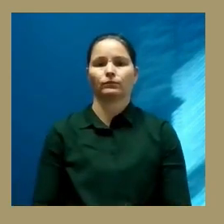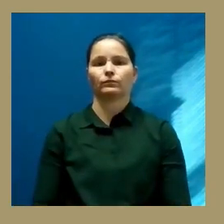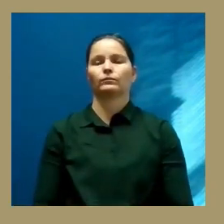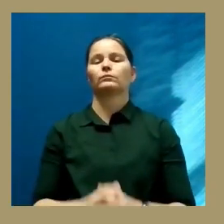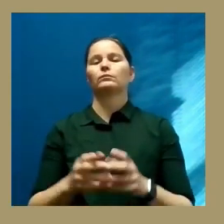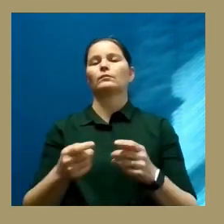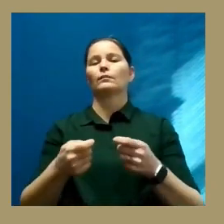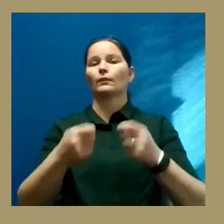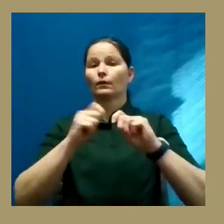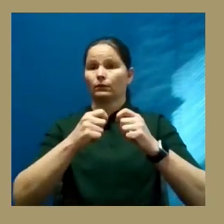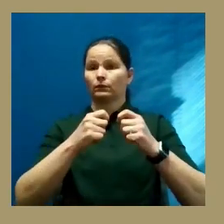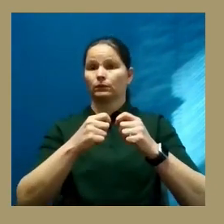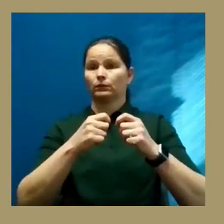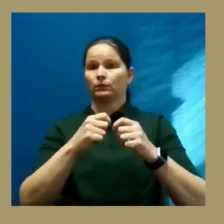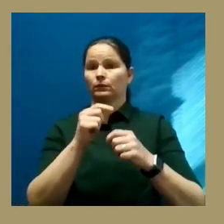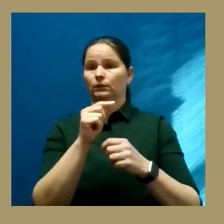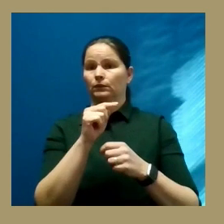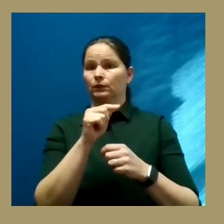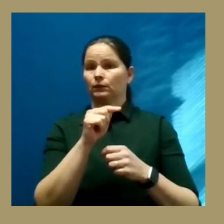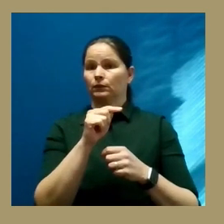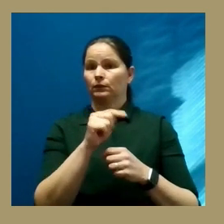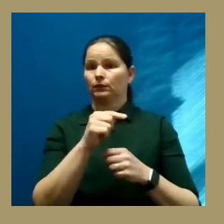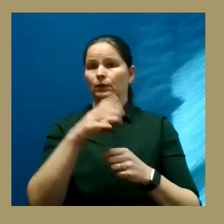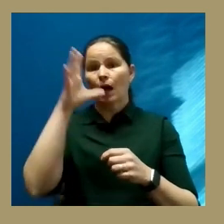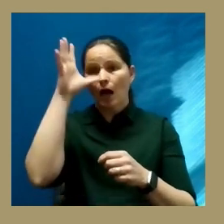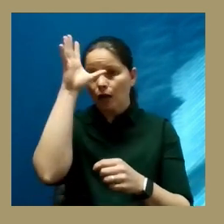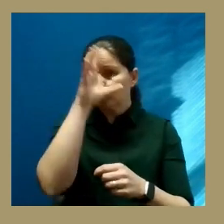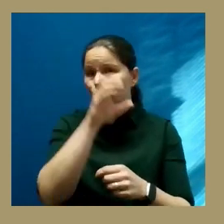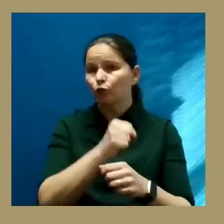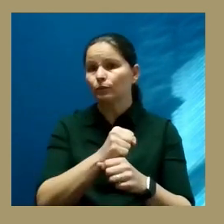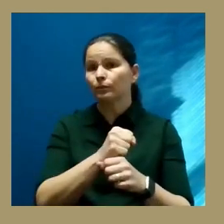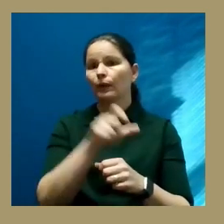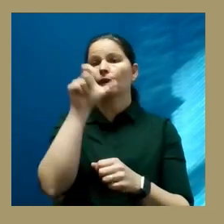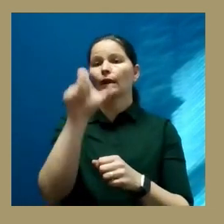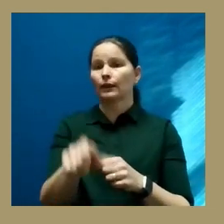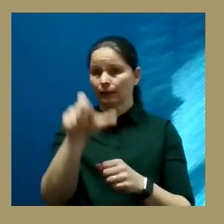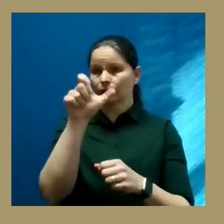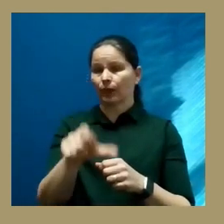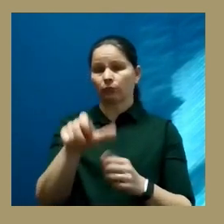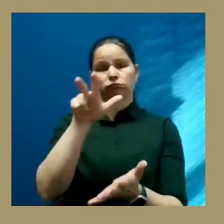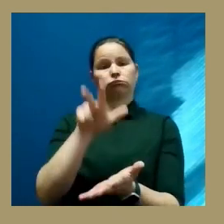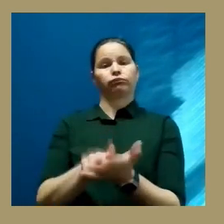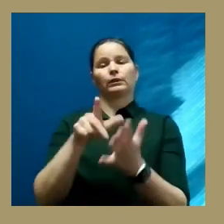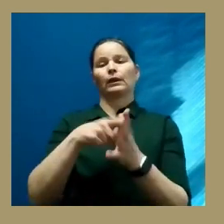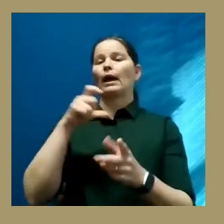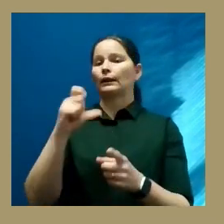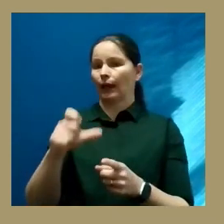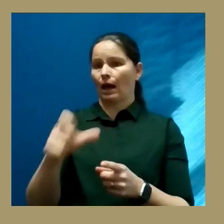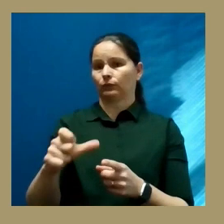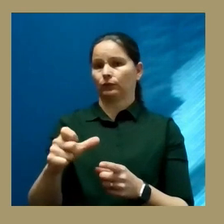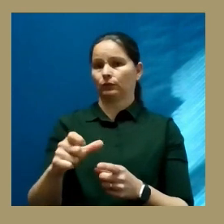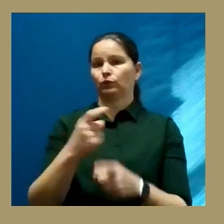greeted, this is assuming that the customer has already logged in or created their account, the steps that we walked through